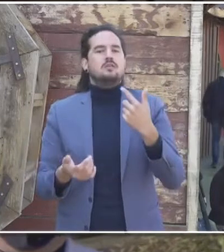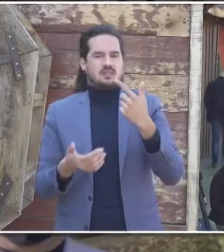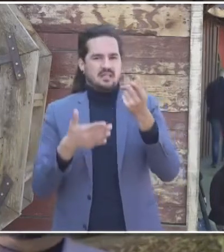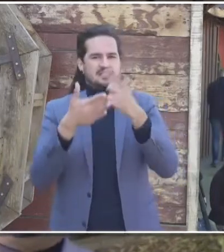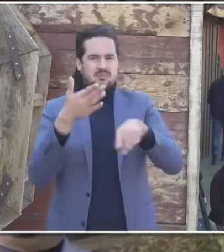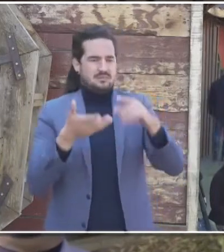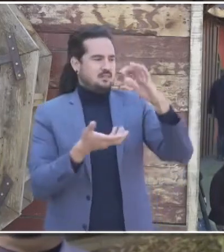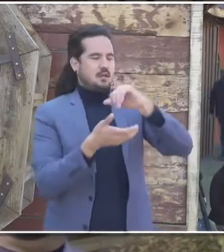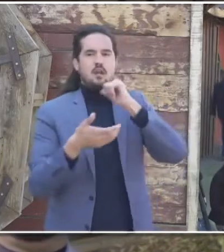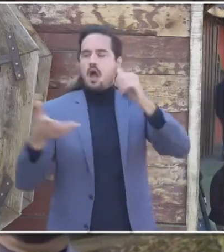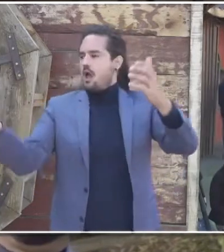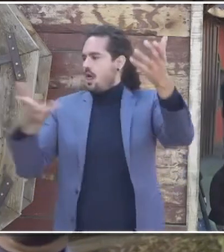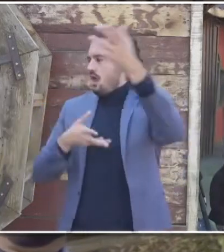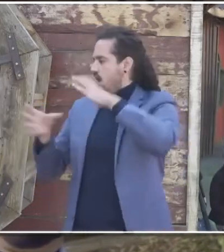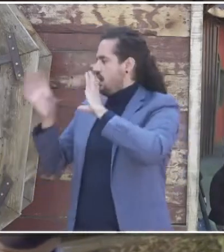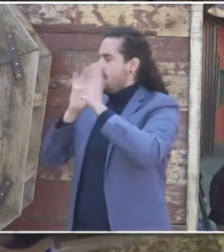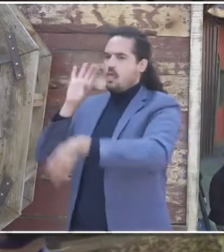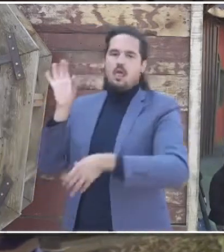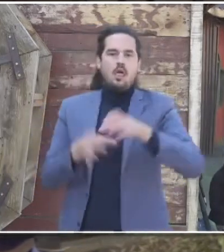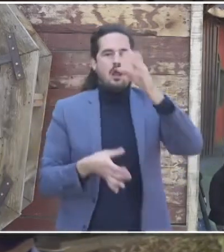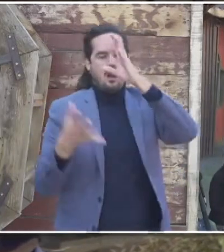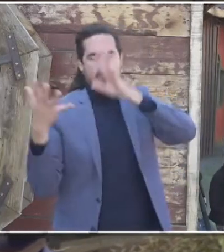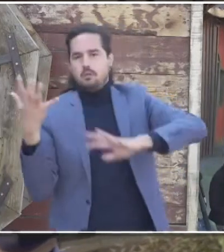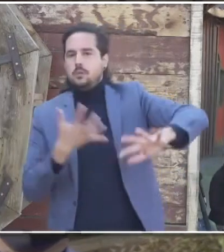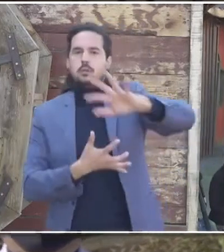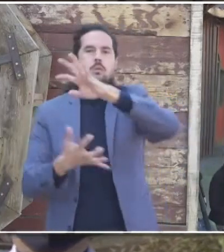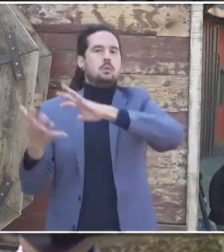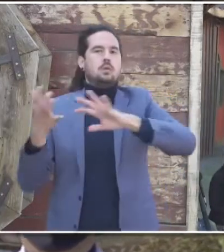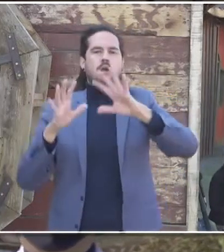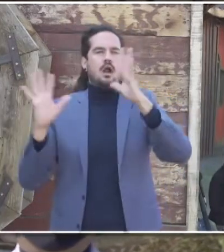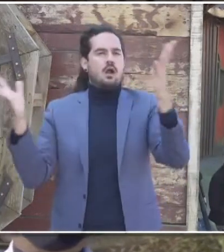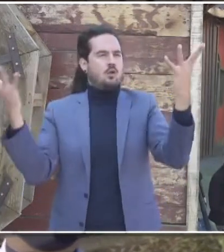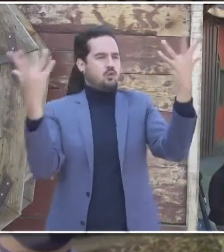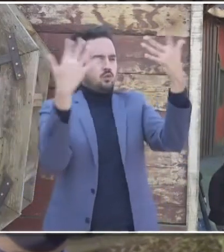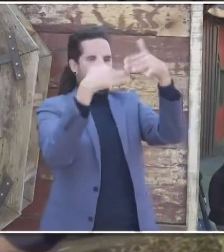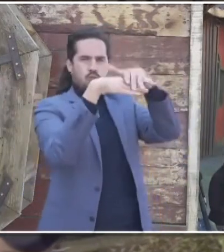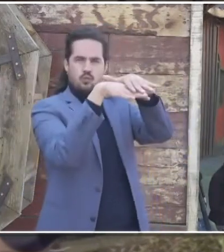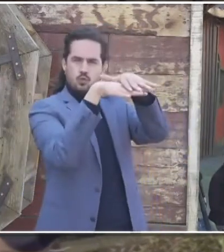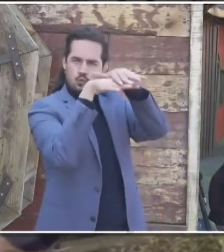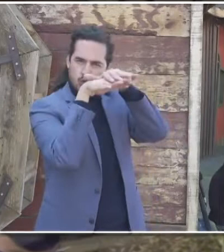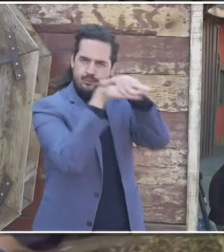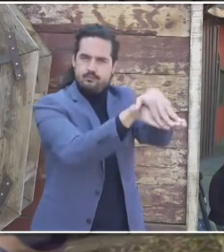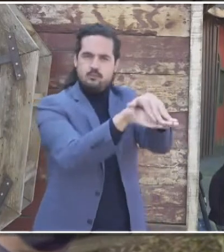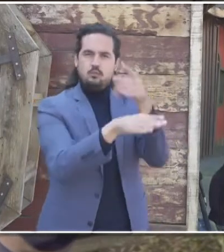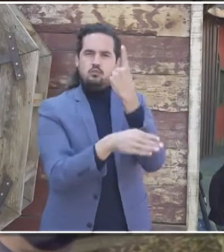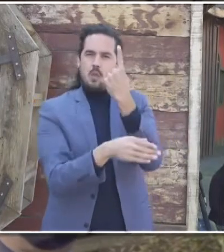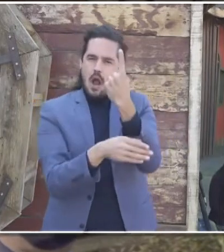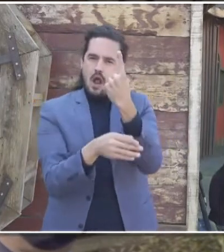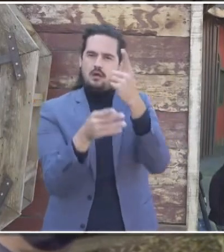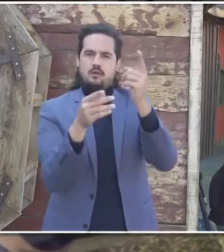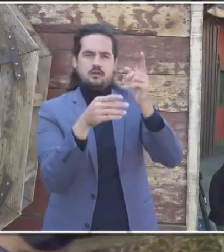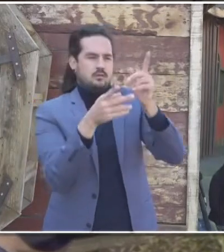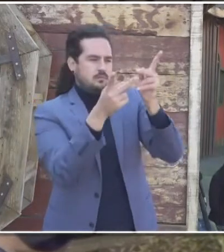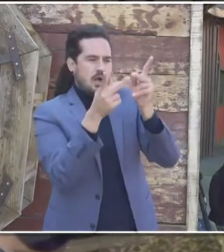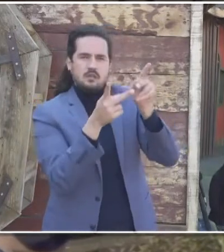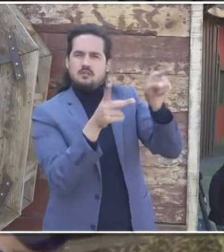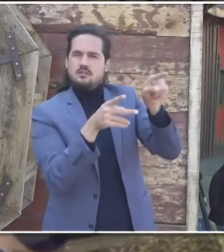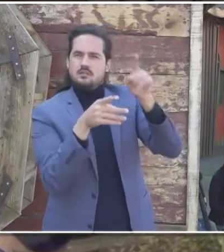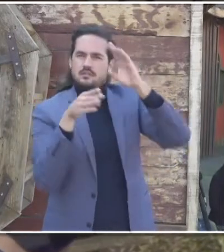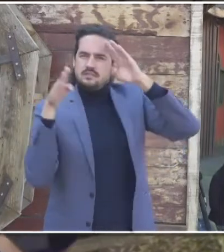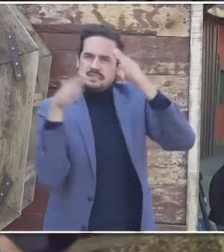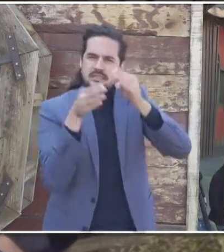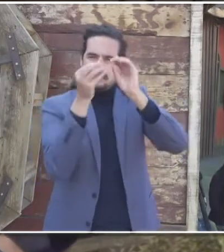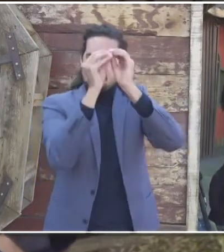county here in the Valley, but more granularly within those counties to see how we're performing and to see that we're getting our